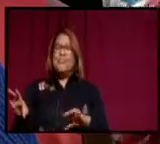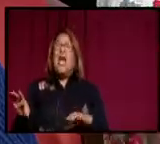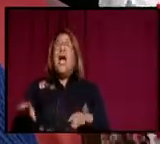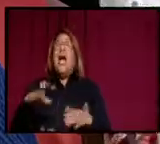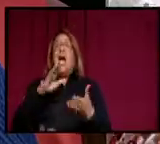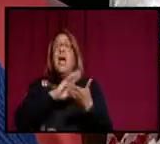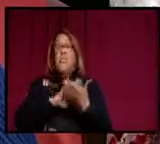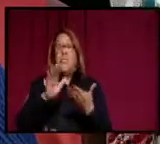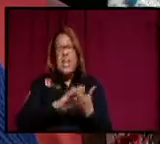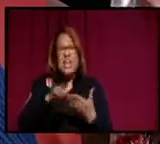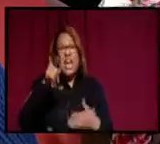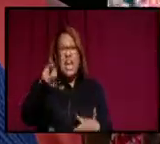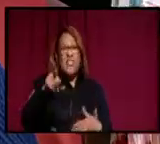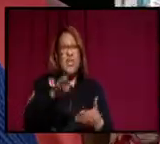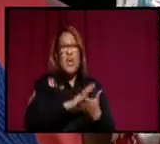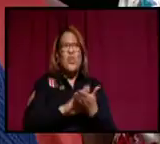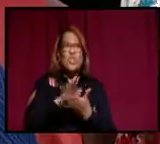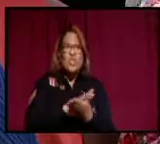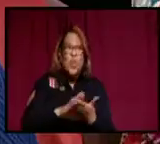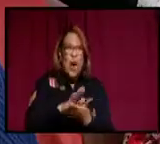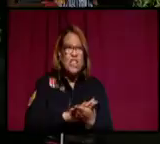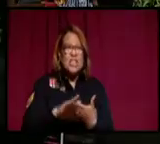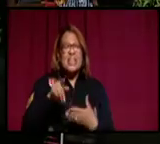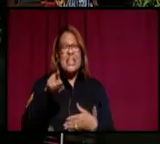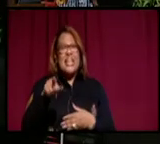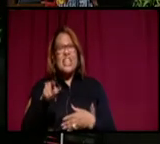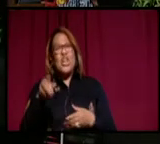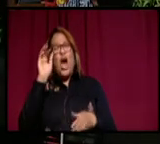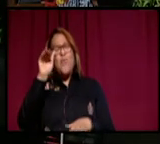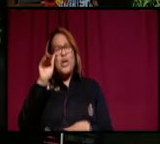to forgive you, to wash you, to cleanse you, I want